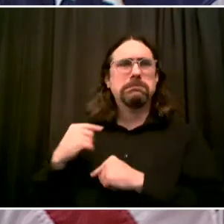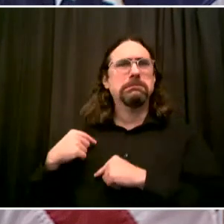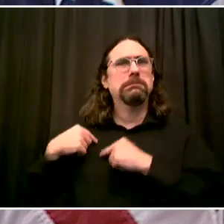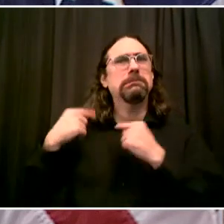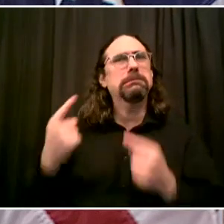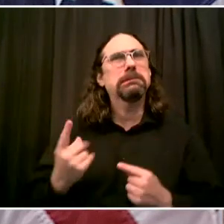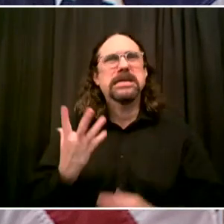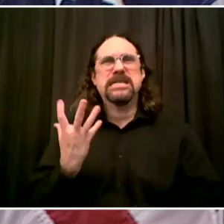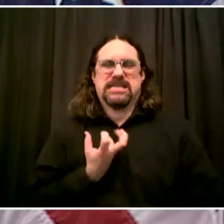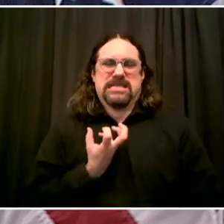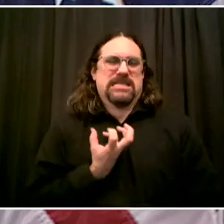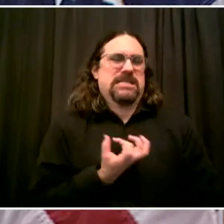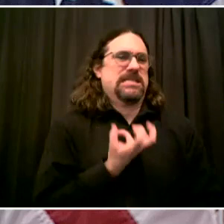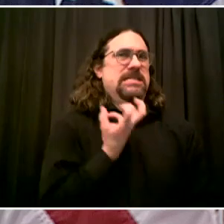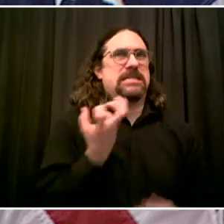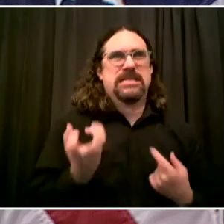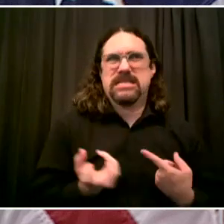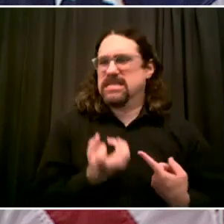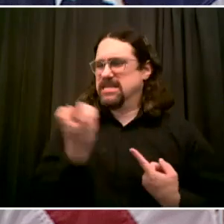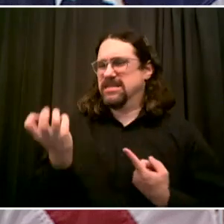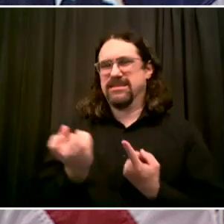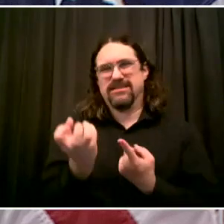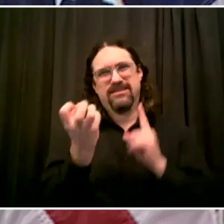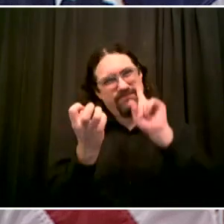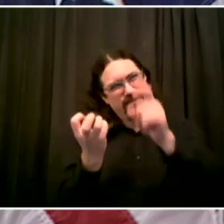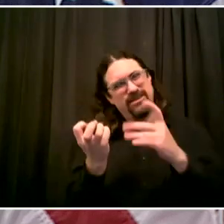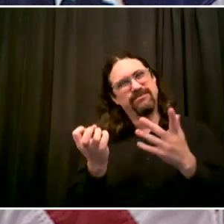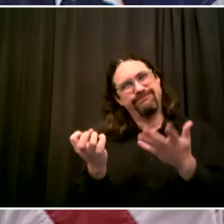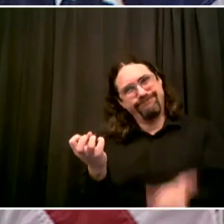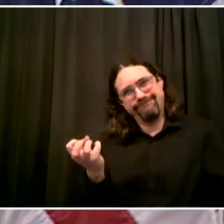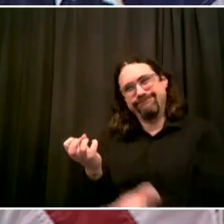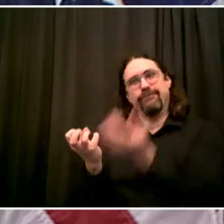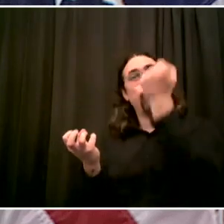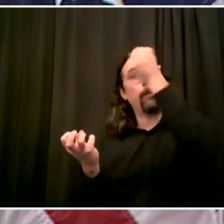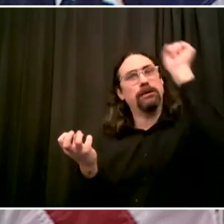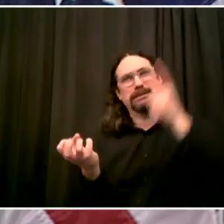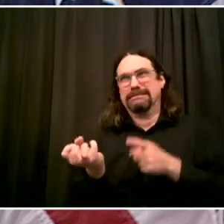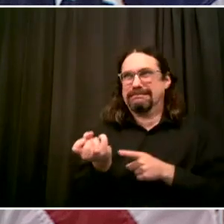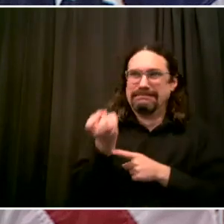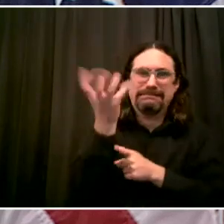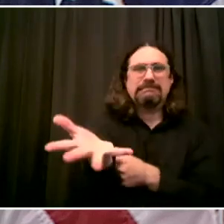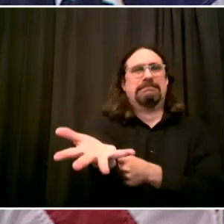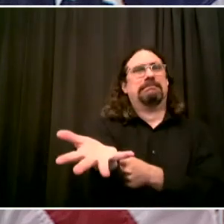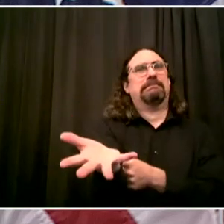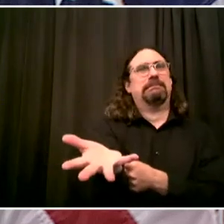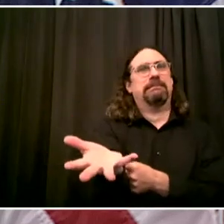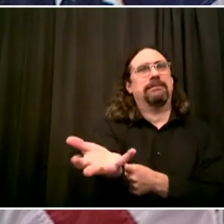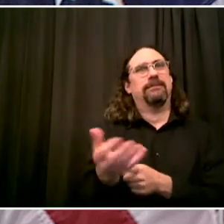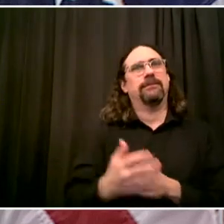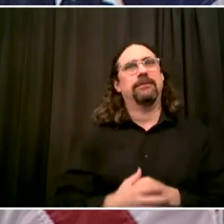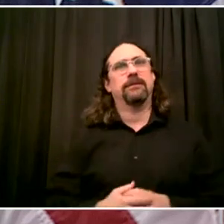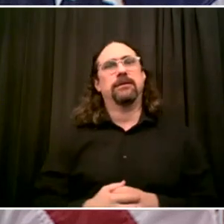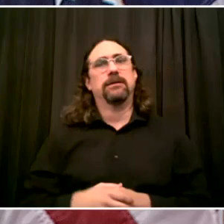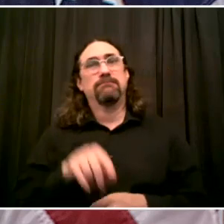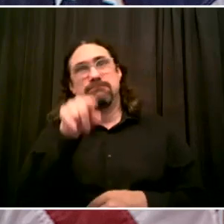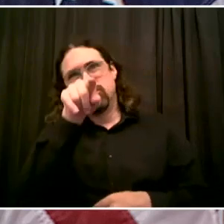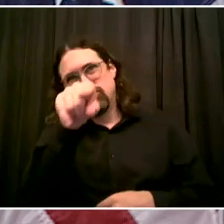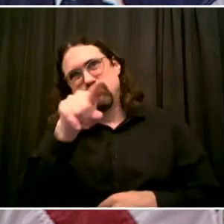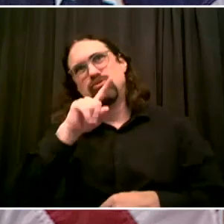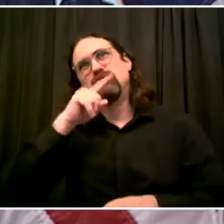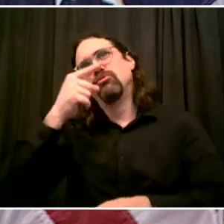The second part, I think you're absolutely right. We need to list the number of people arrested,